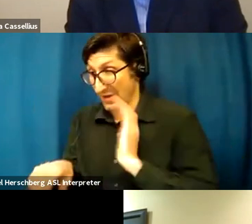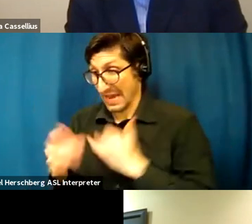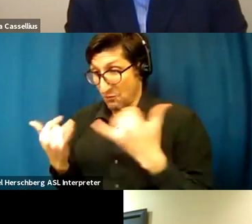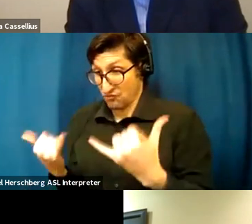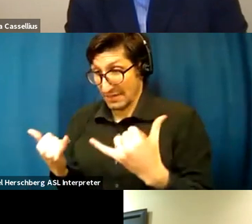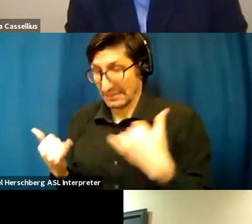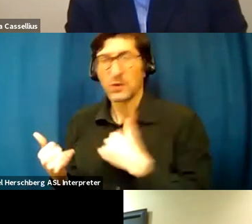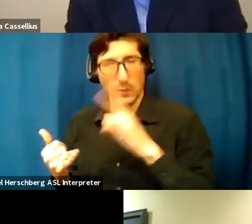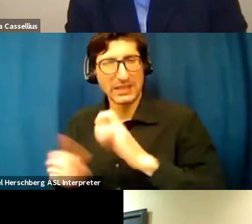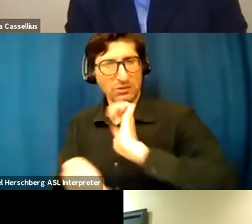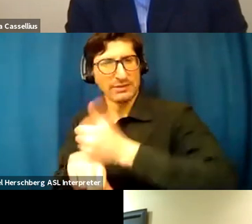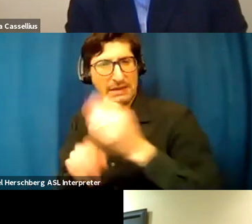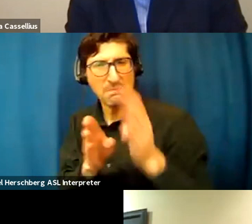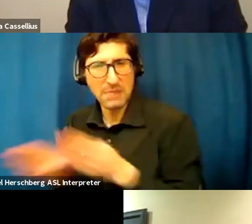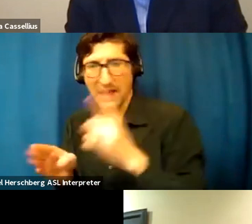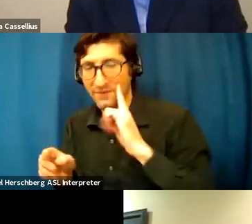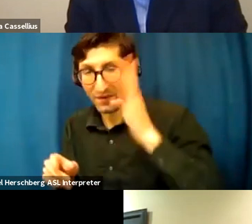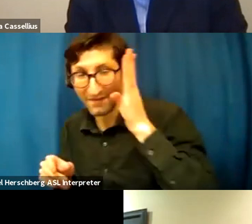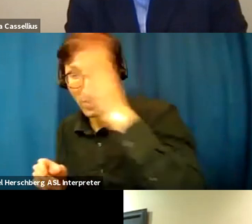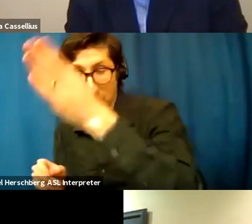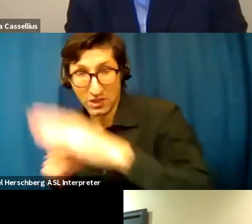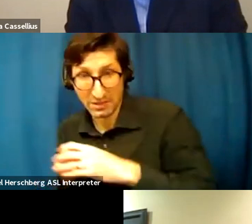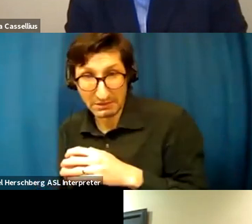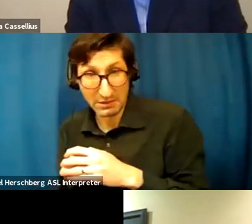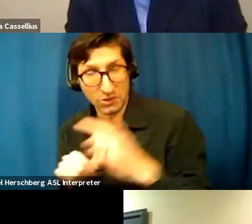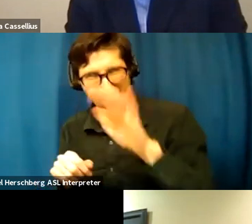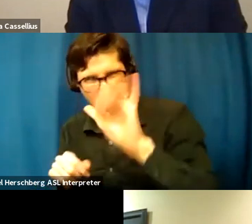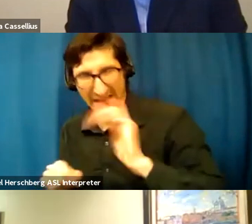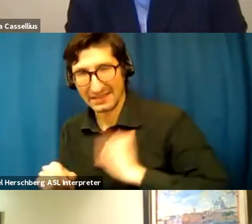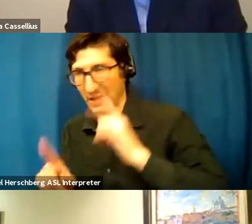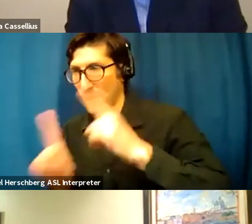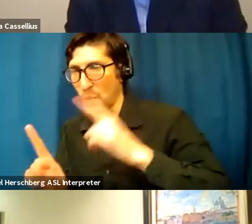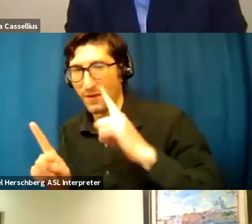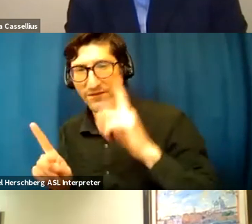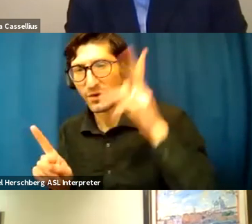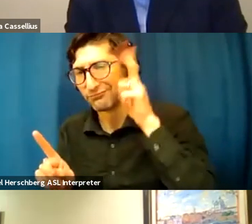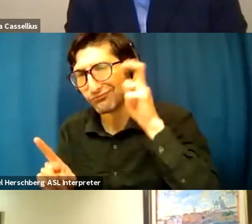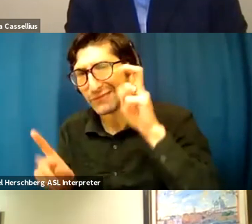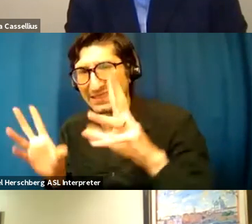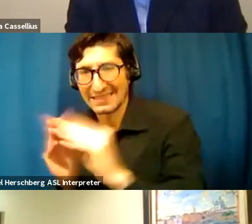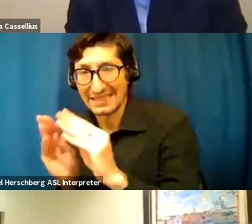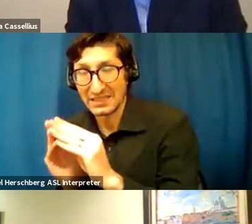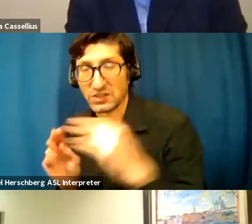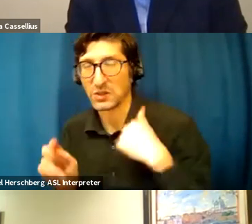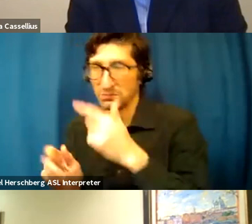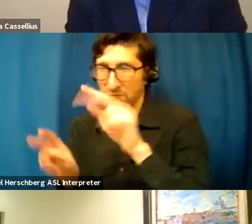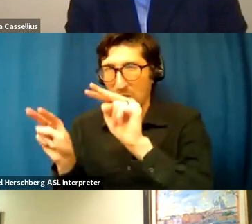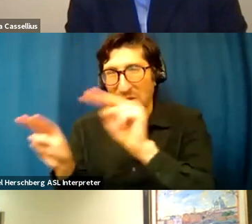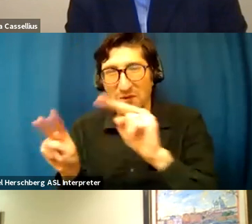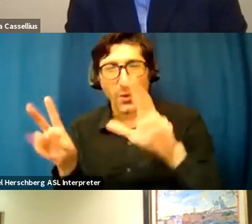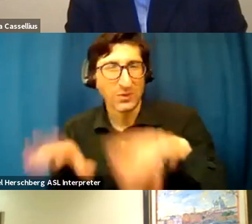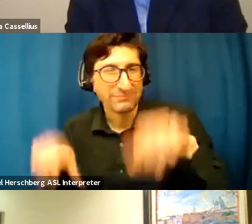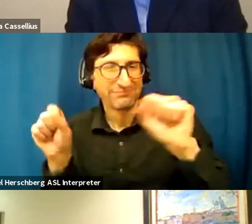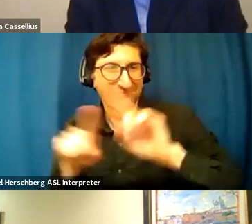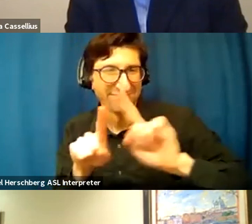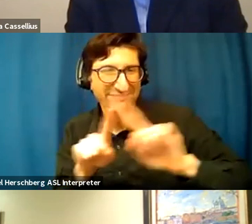the future. And that's what we aim to do at these listening sessions. We're looking forward to these community sessions, and we hope